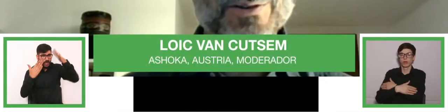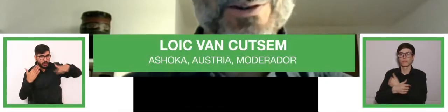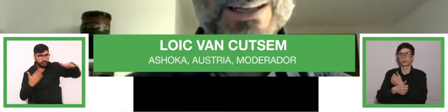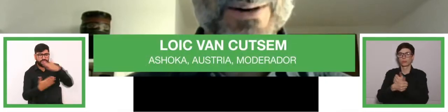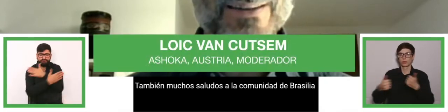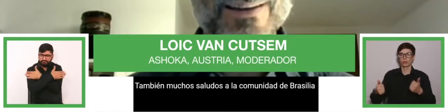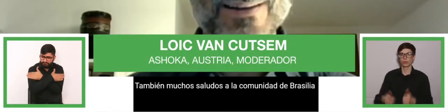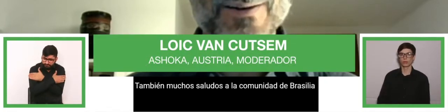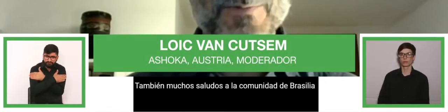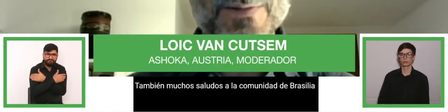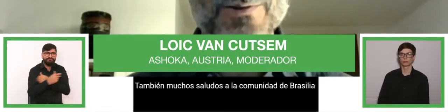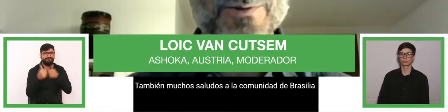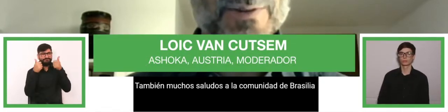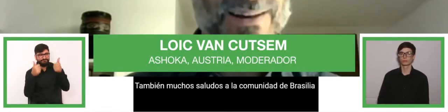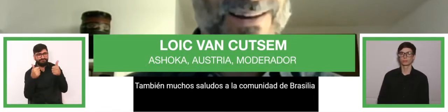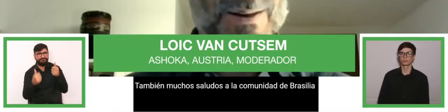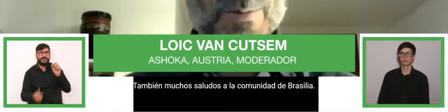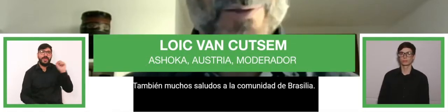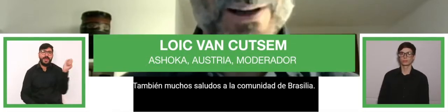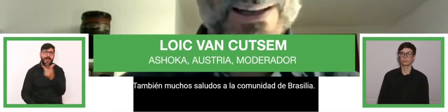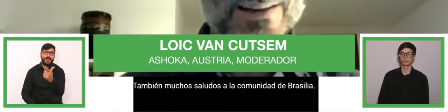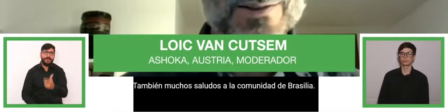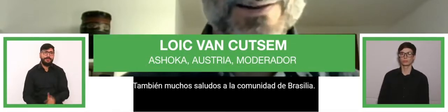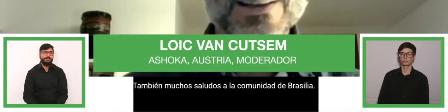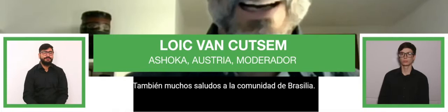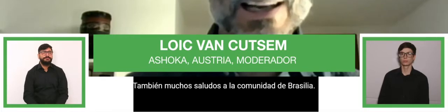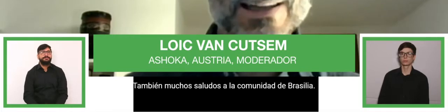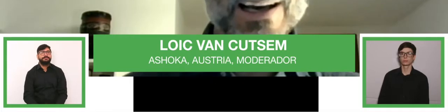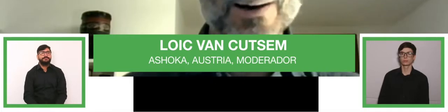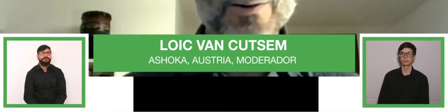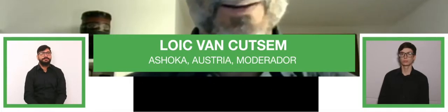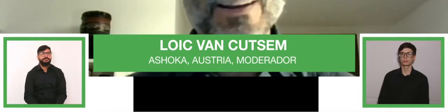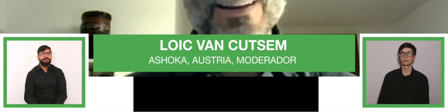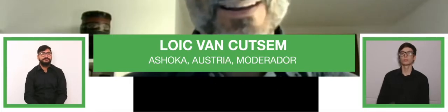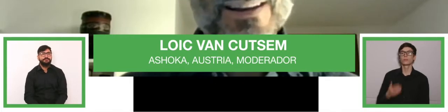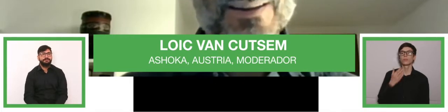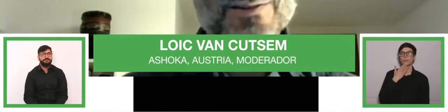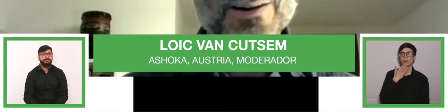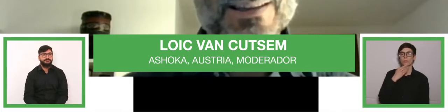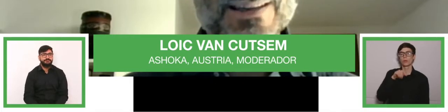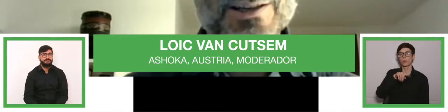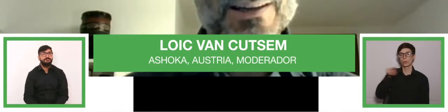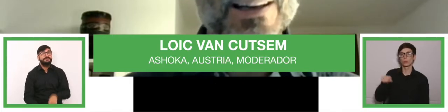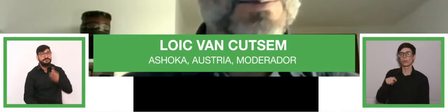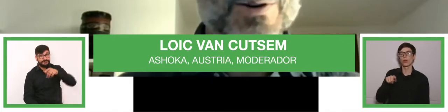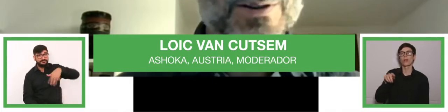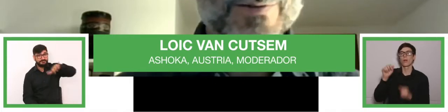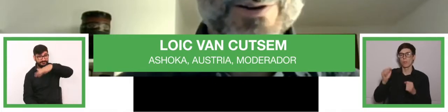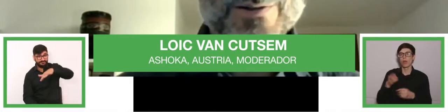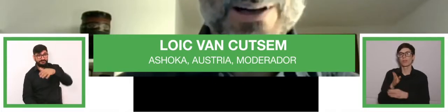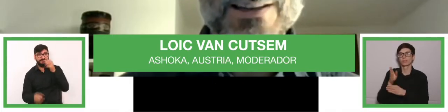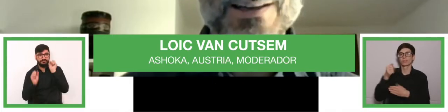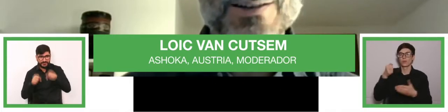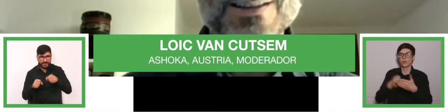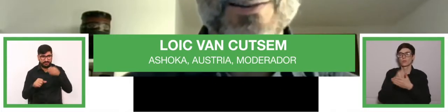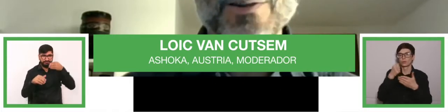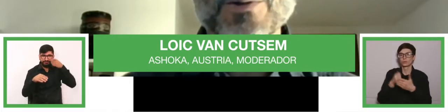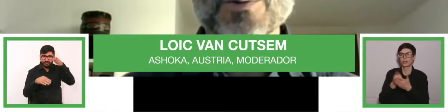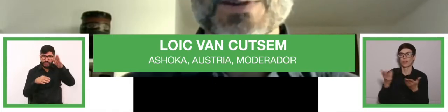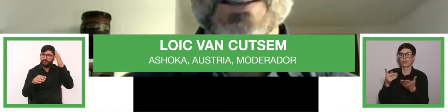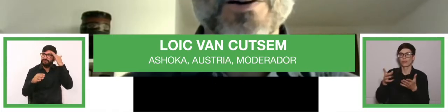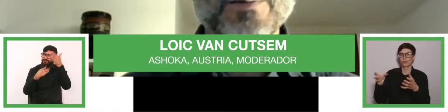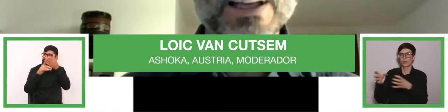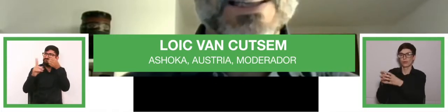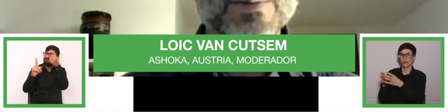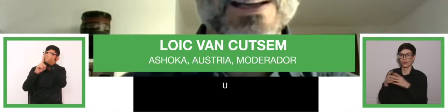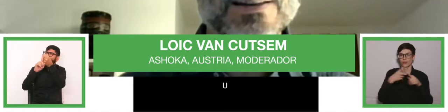social entrepreneurship. I think you perfectly illustrate, Alan, how your organization, as most of all your organizations here in the